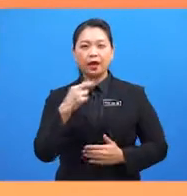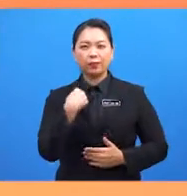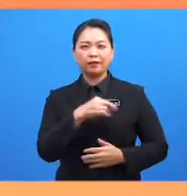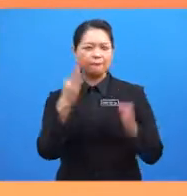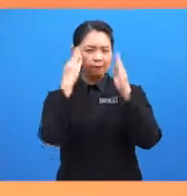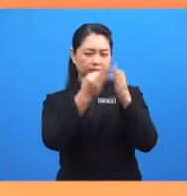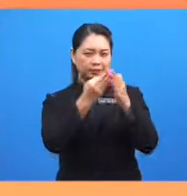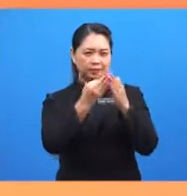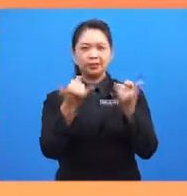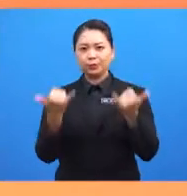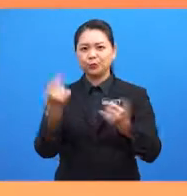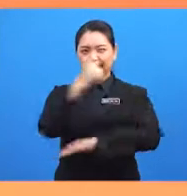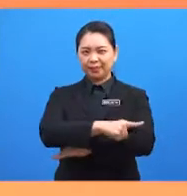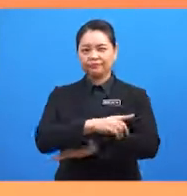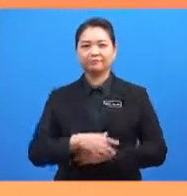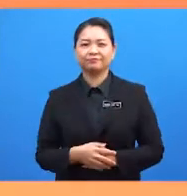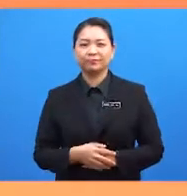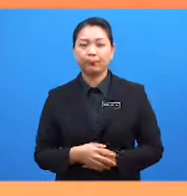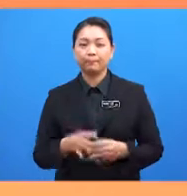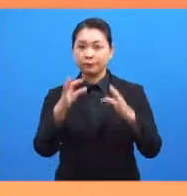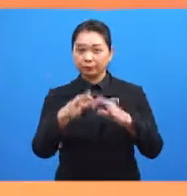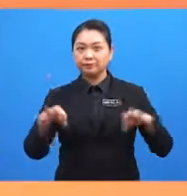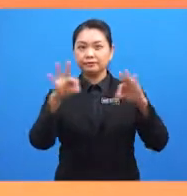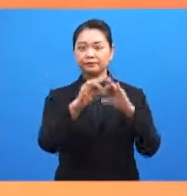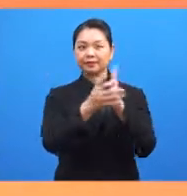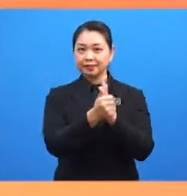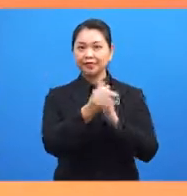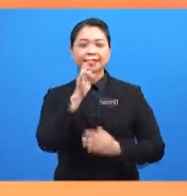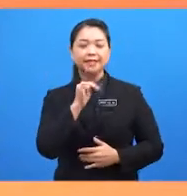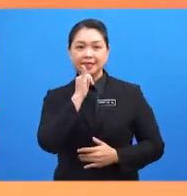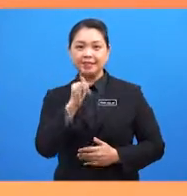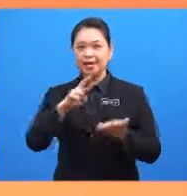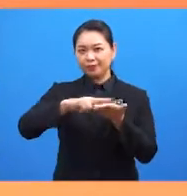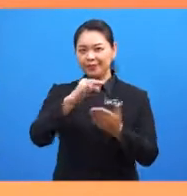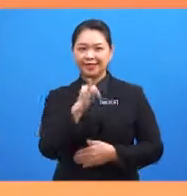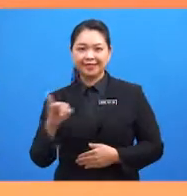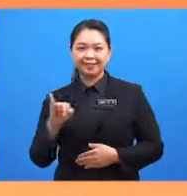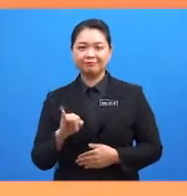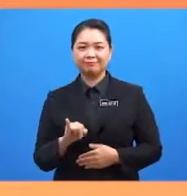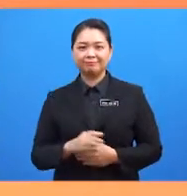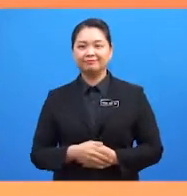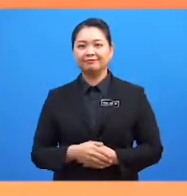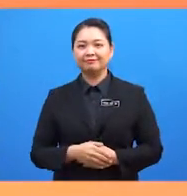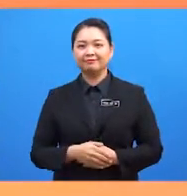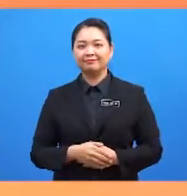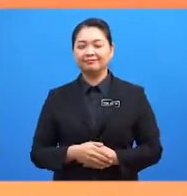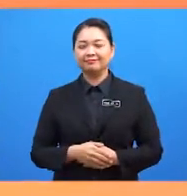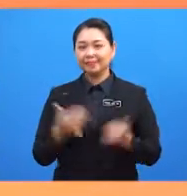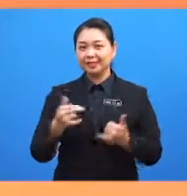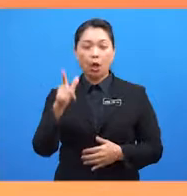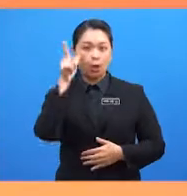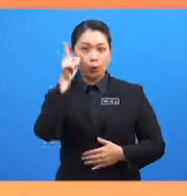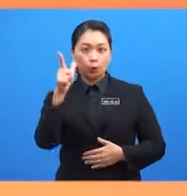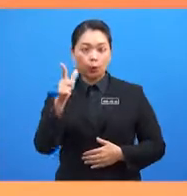today? The main skill for today is reading. As usual, let's take a look at our